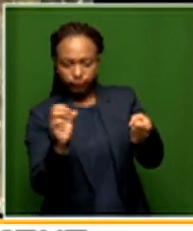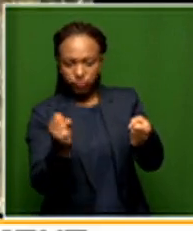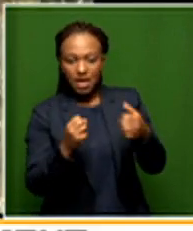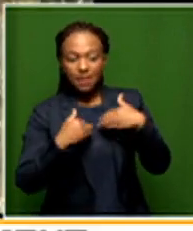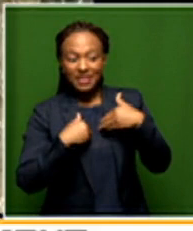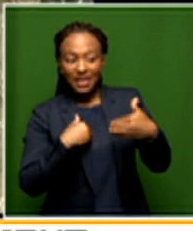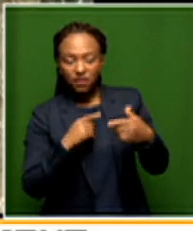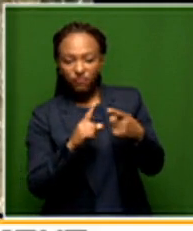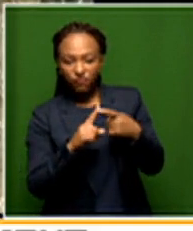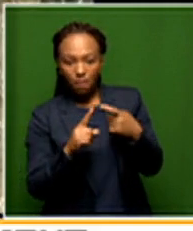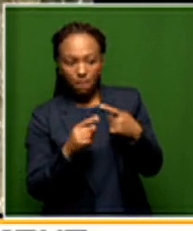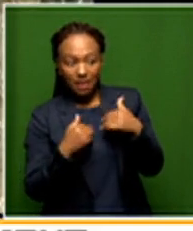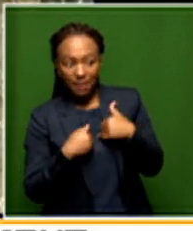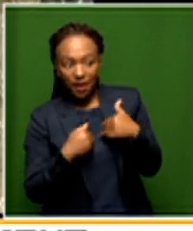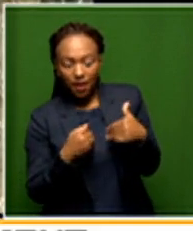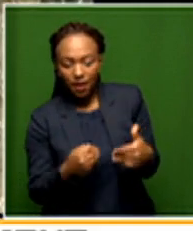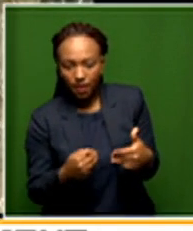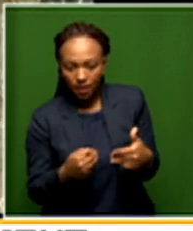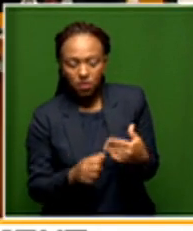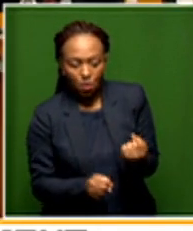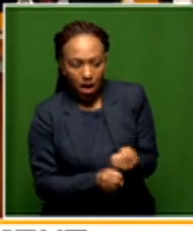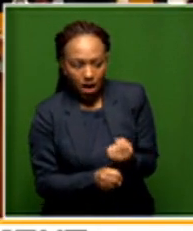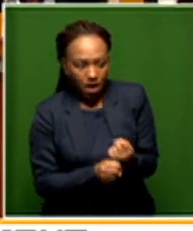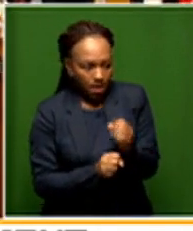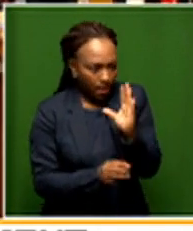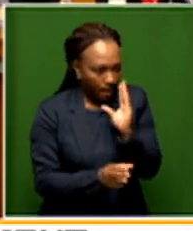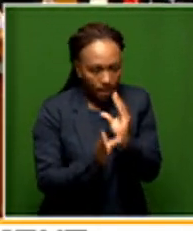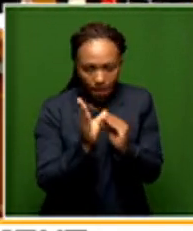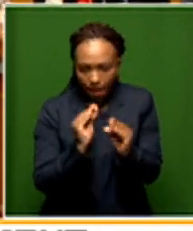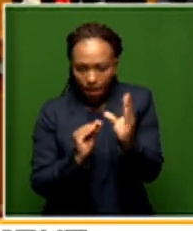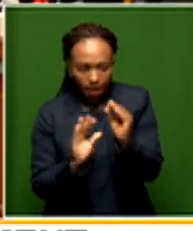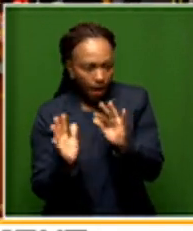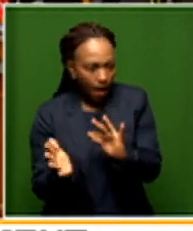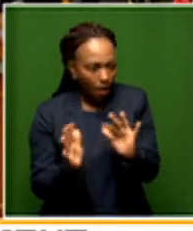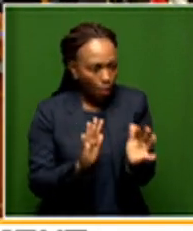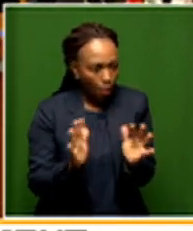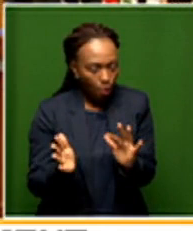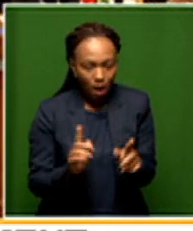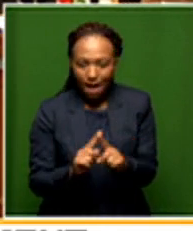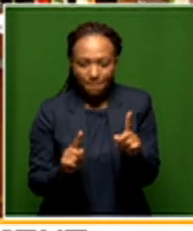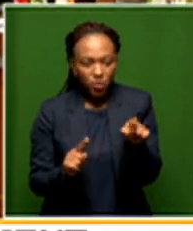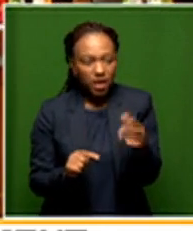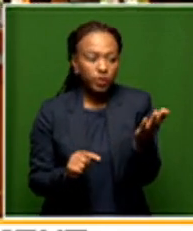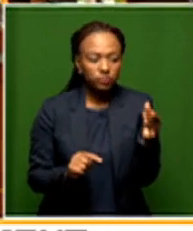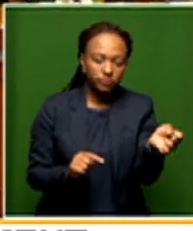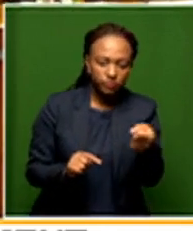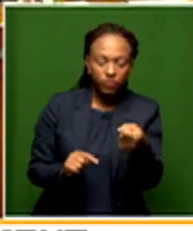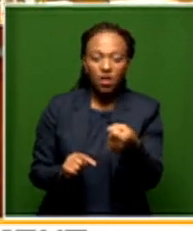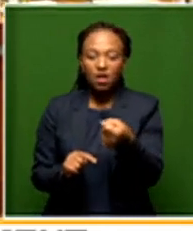their spurs. They cannot possibly be put in to fight the criminal